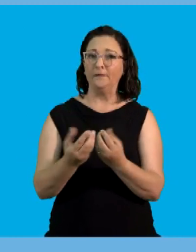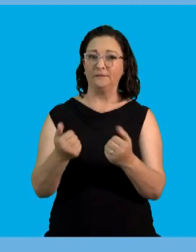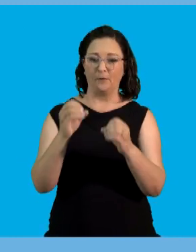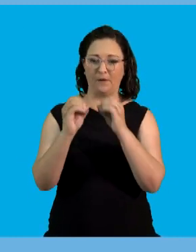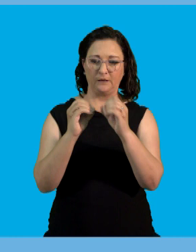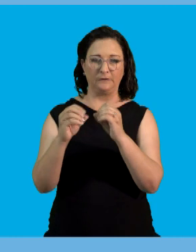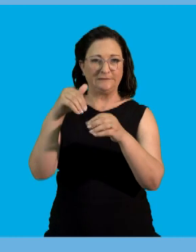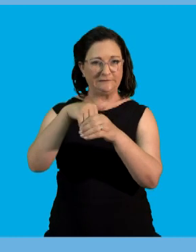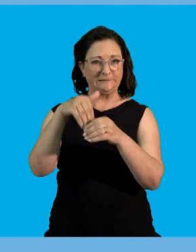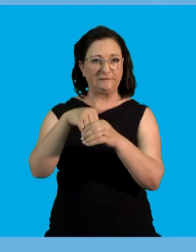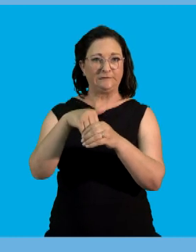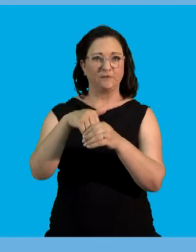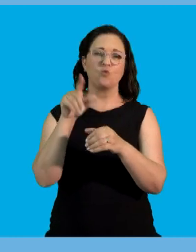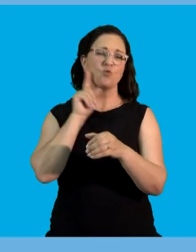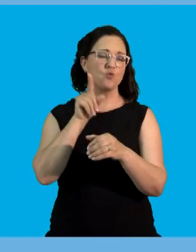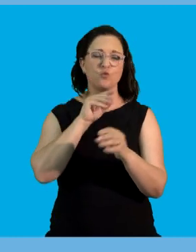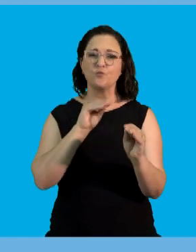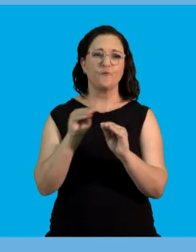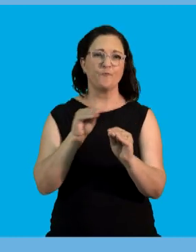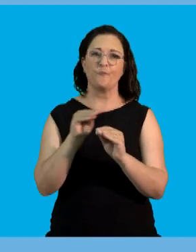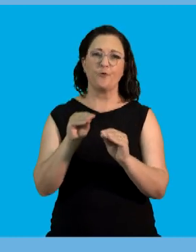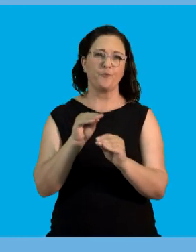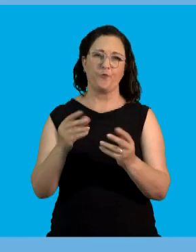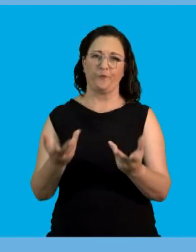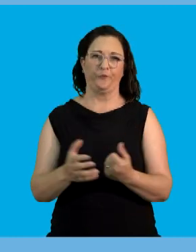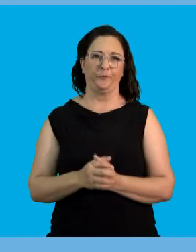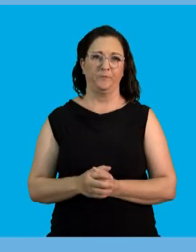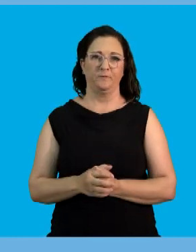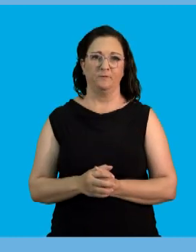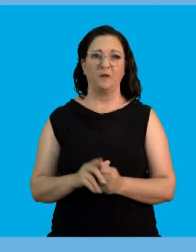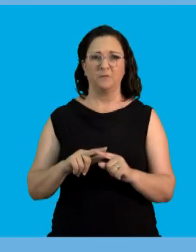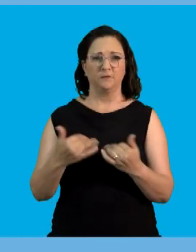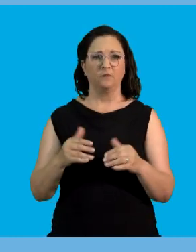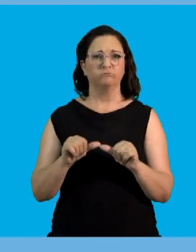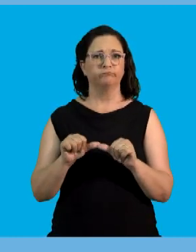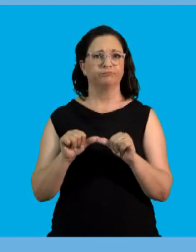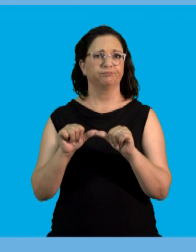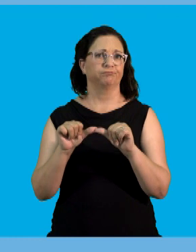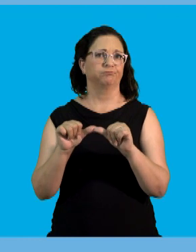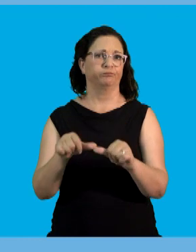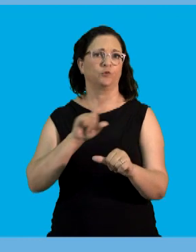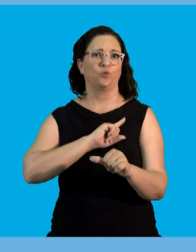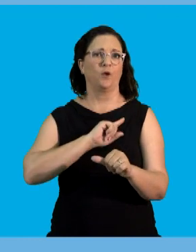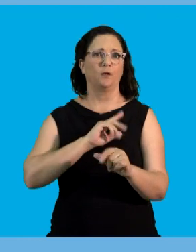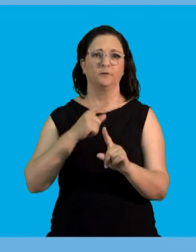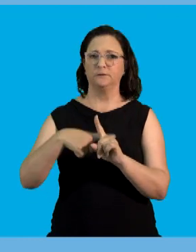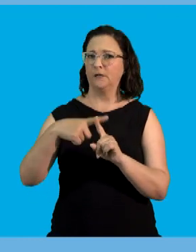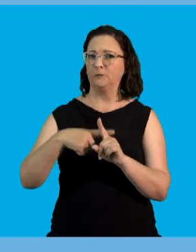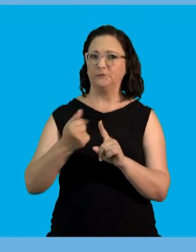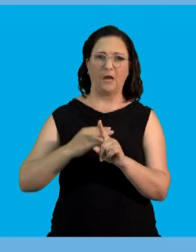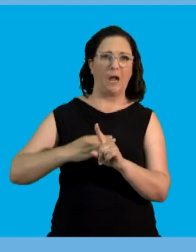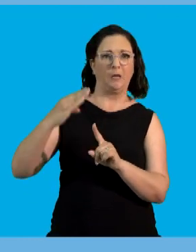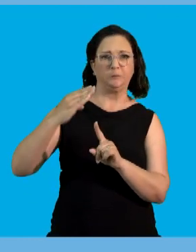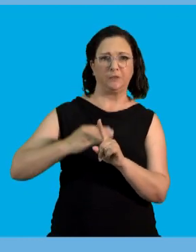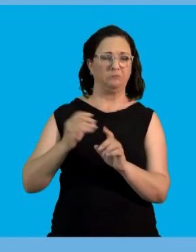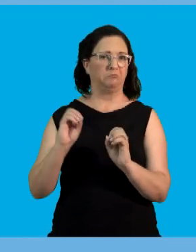up of particles that are always in motion. So that motion will remain like that if the temperature does